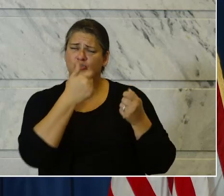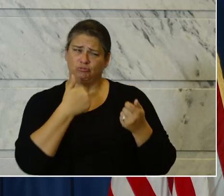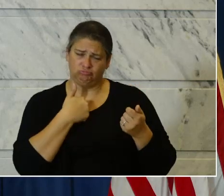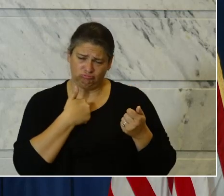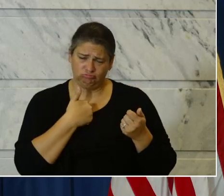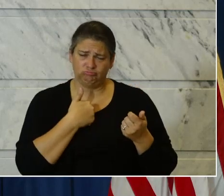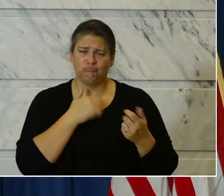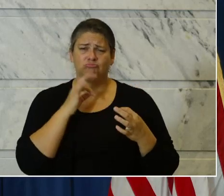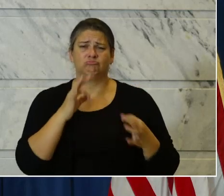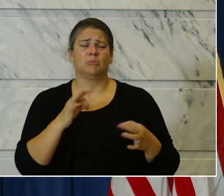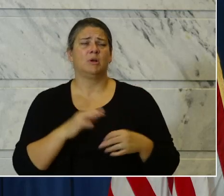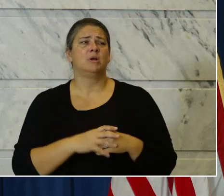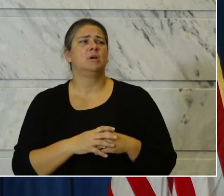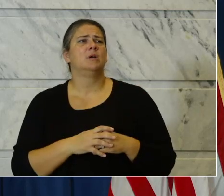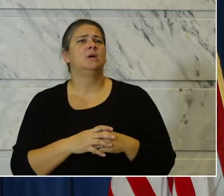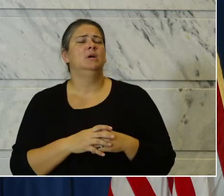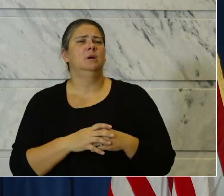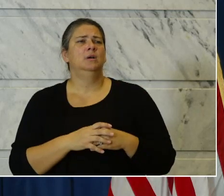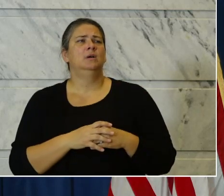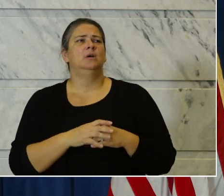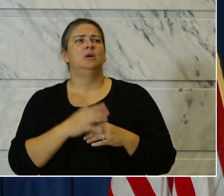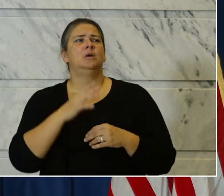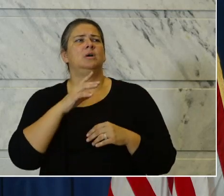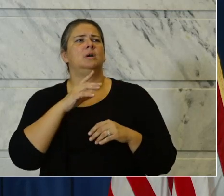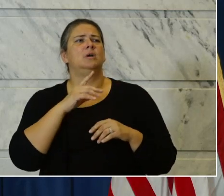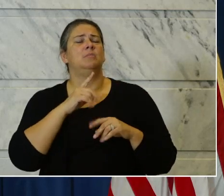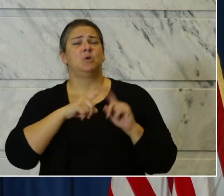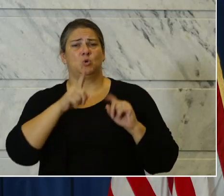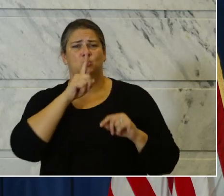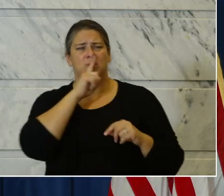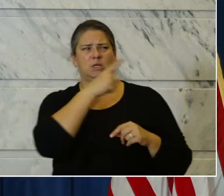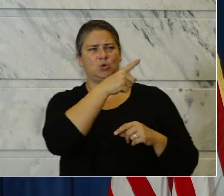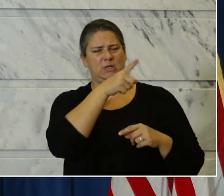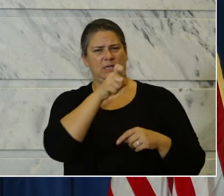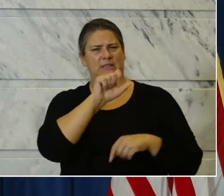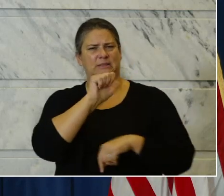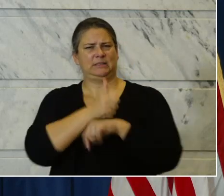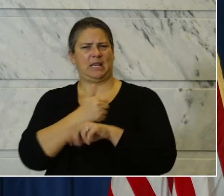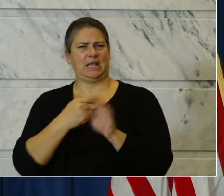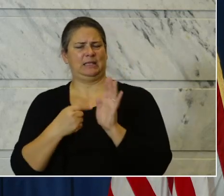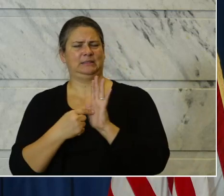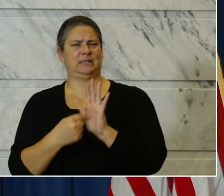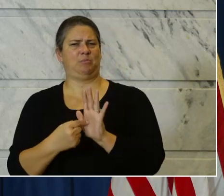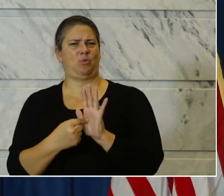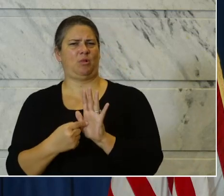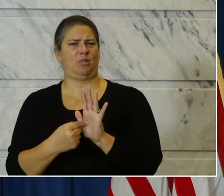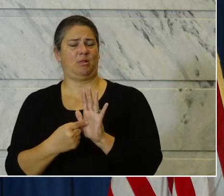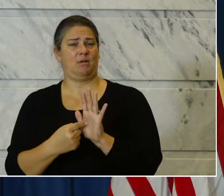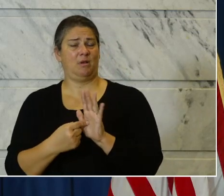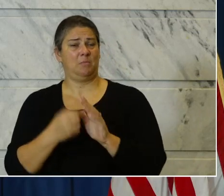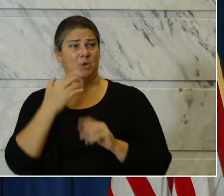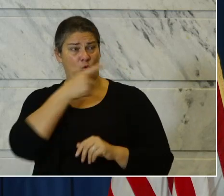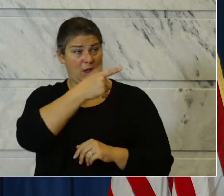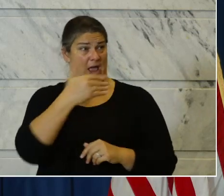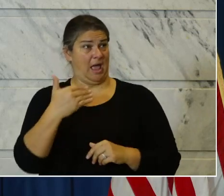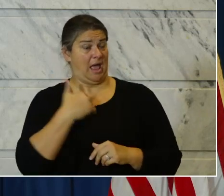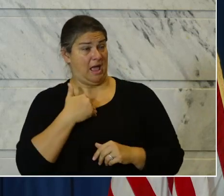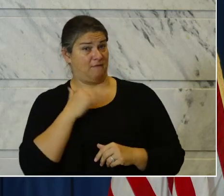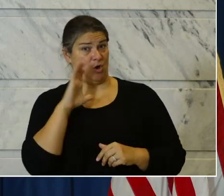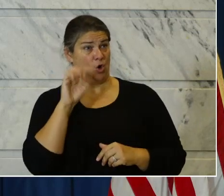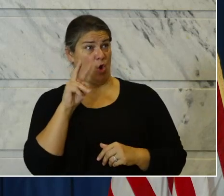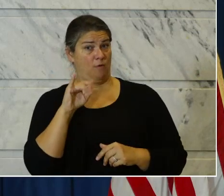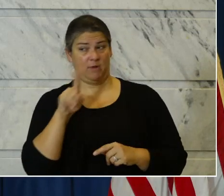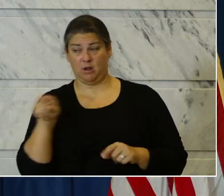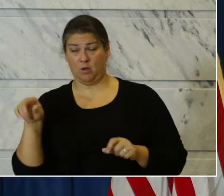best example of what people that have the infection should do is a time when the whole world is watching you when you have